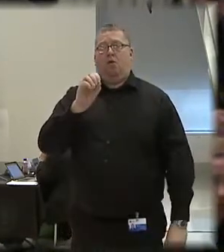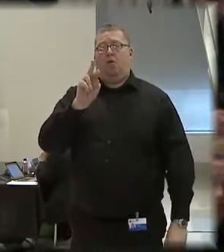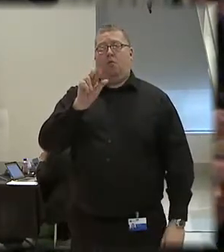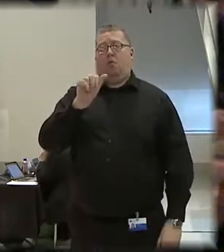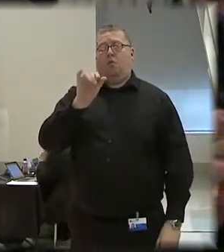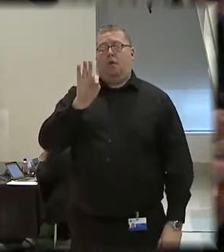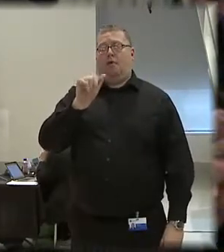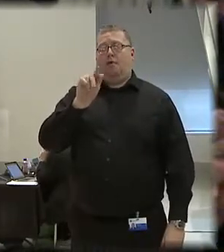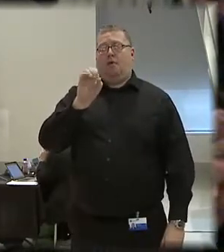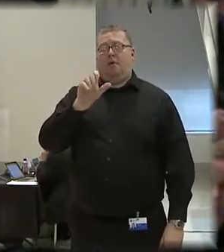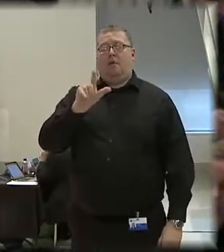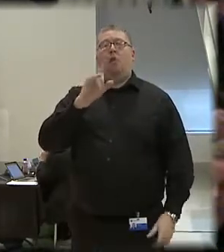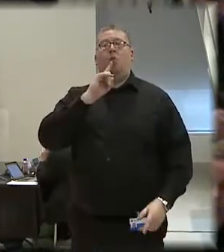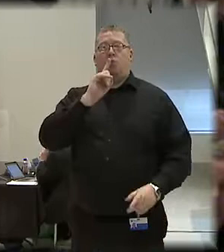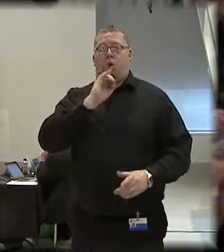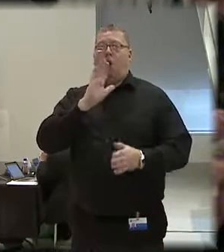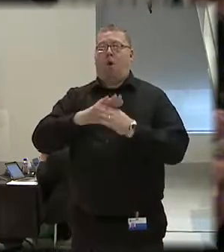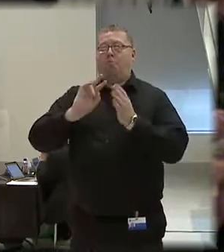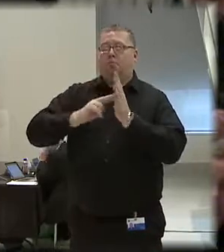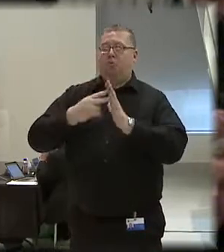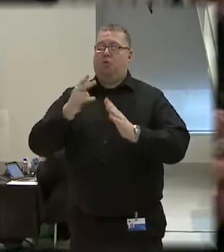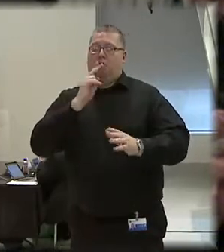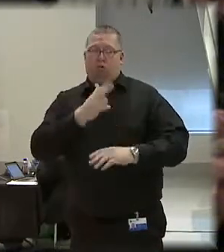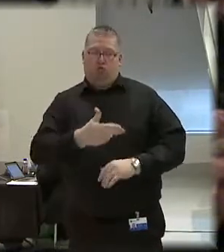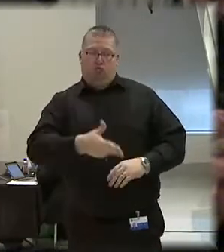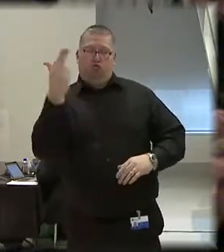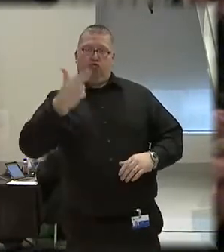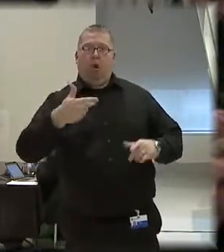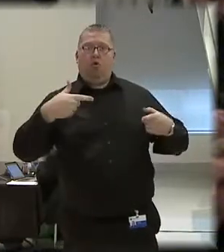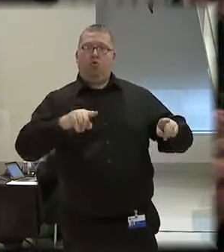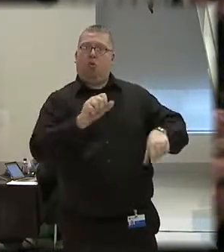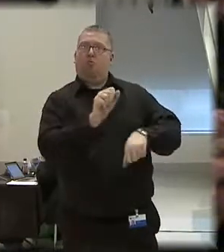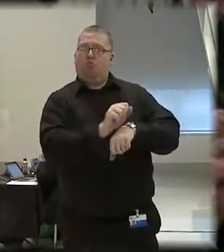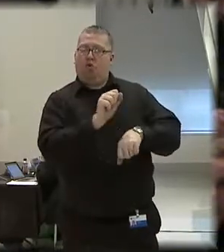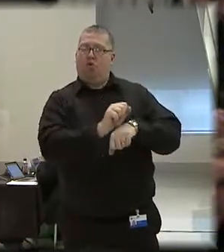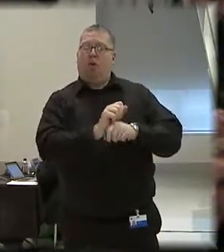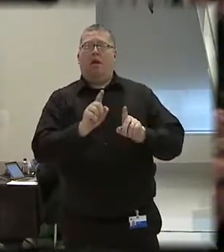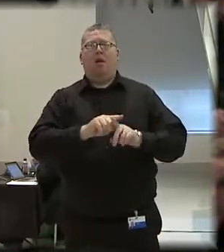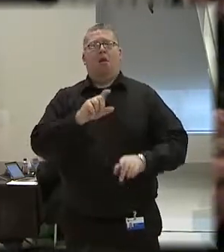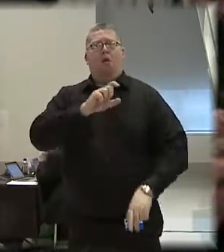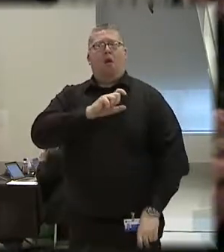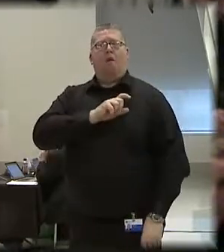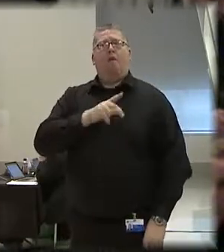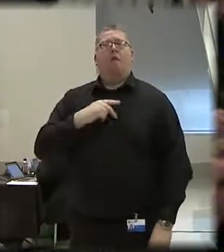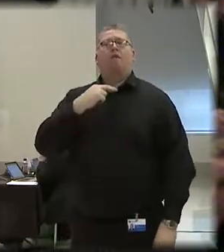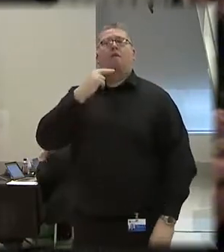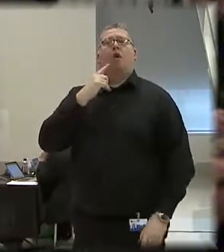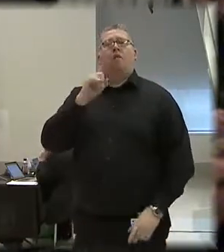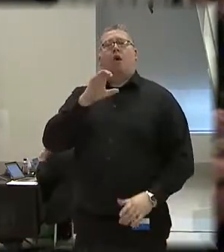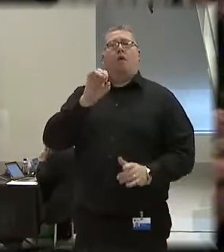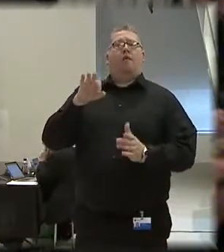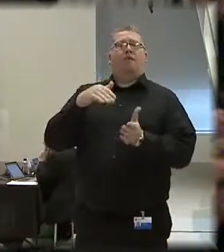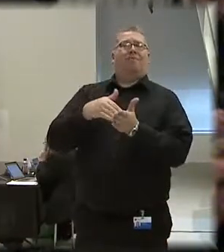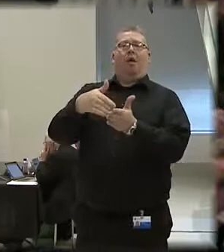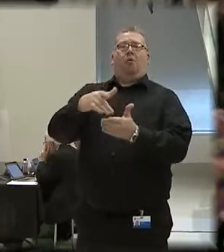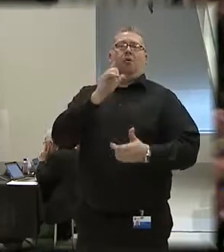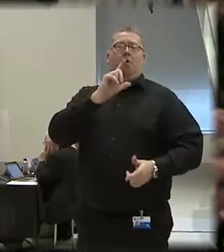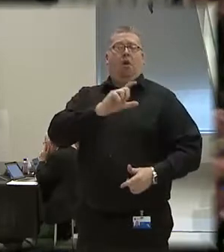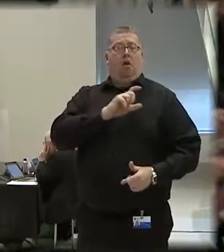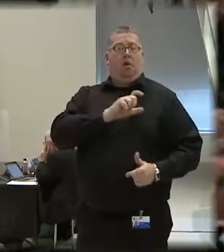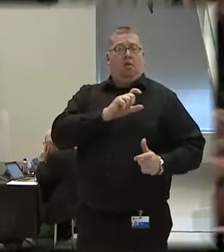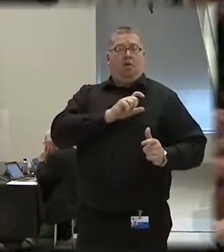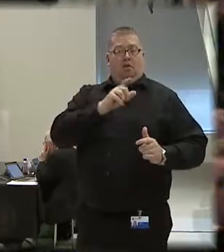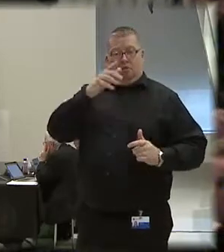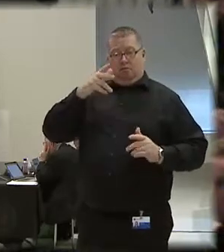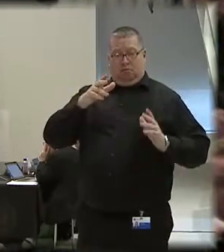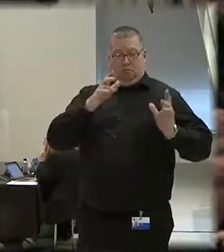Ramos, were deliberately assassinated in the line of duty. As an officer and as the voice of hundreds of thousands of officers, I can adamantly